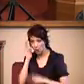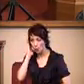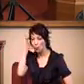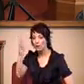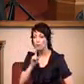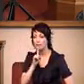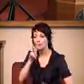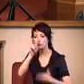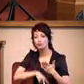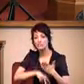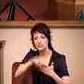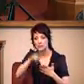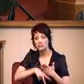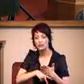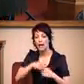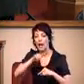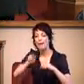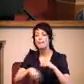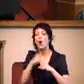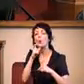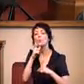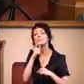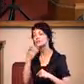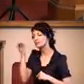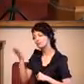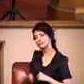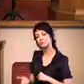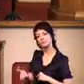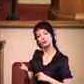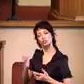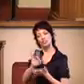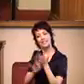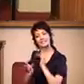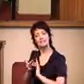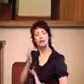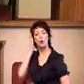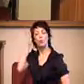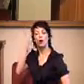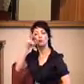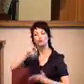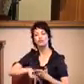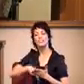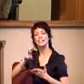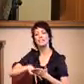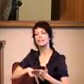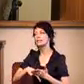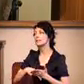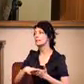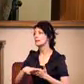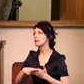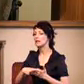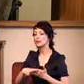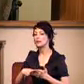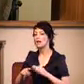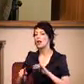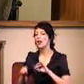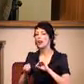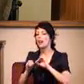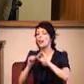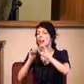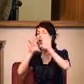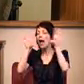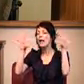reading about who is Jesus. You will relight within your heart the